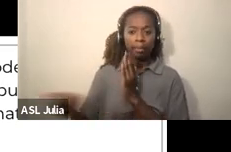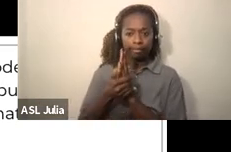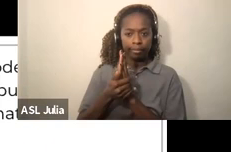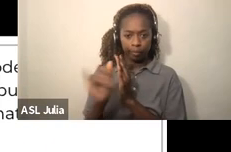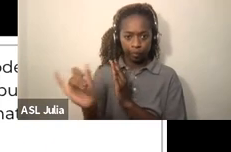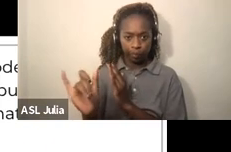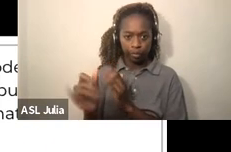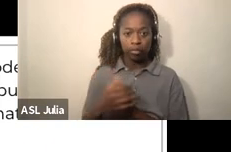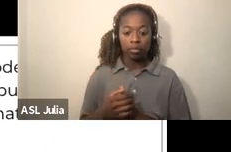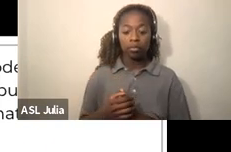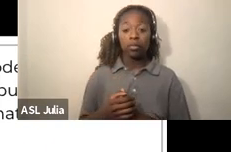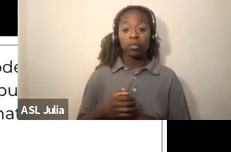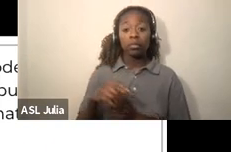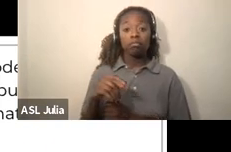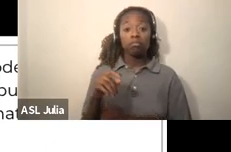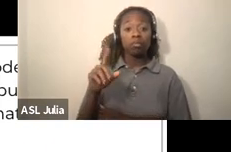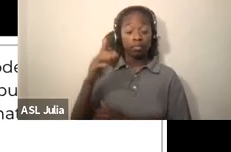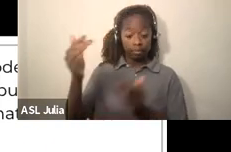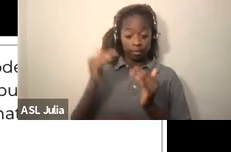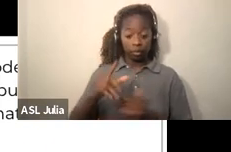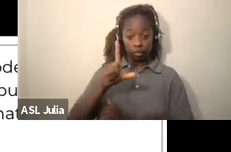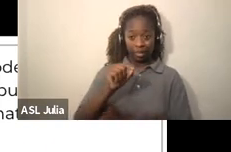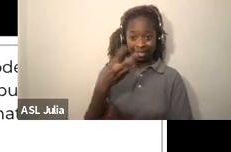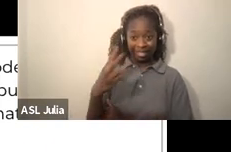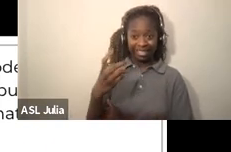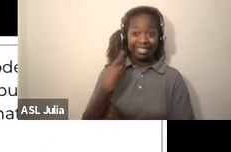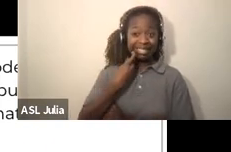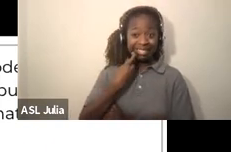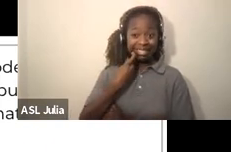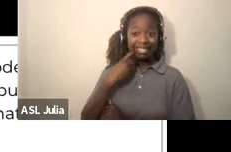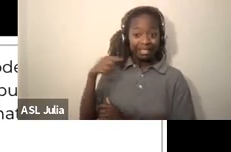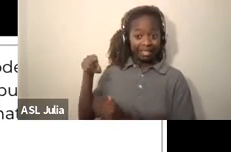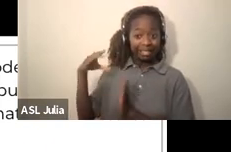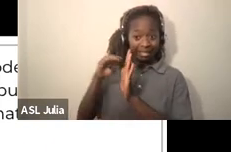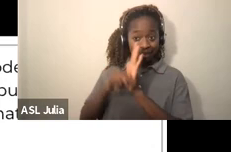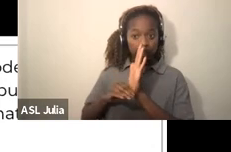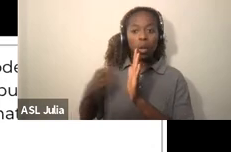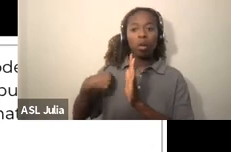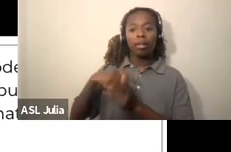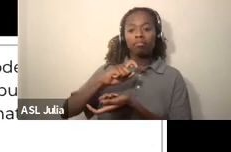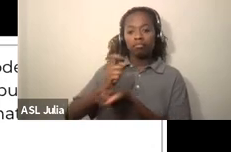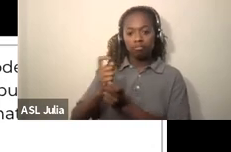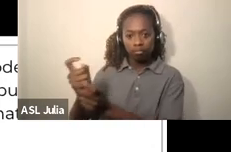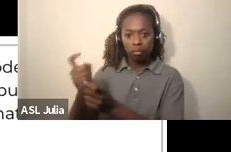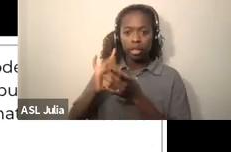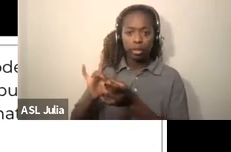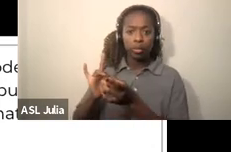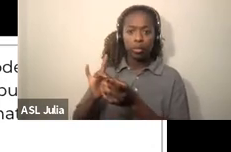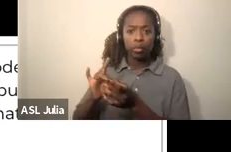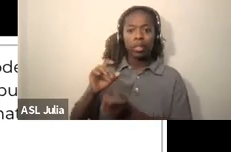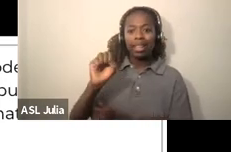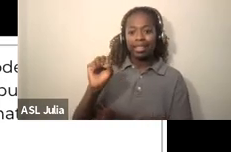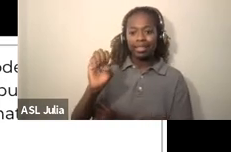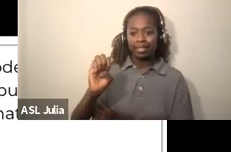in 2016 which was the uh the last version before this one we made some adjustments as it related to social emotional